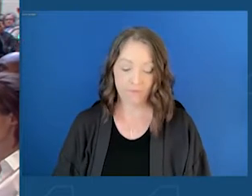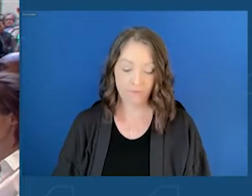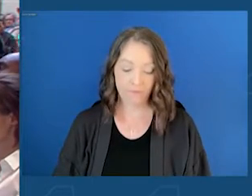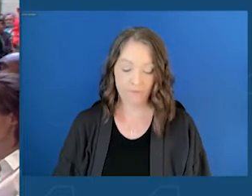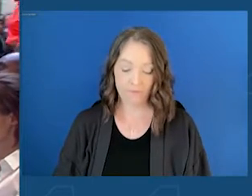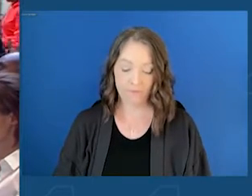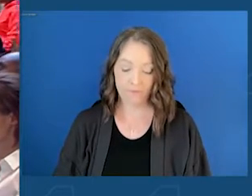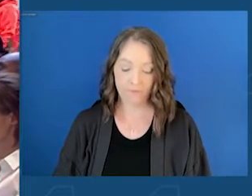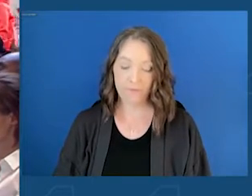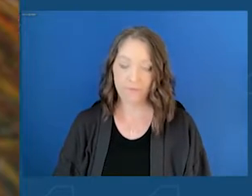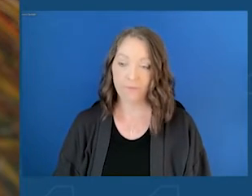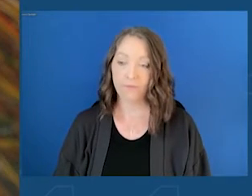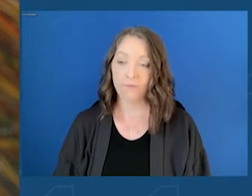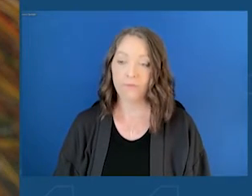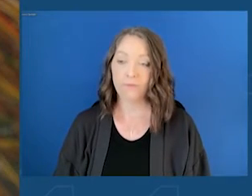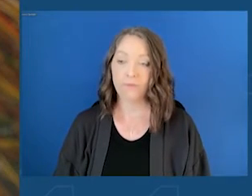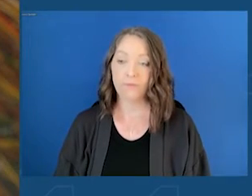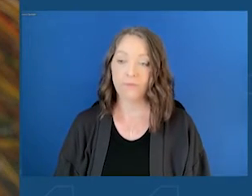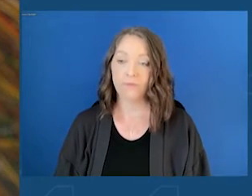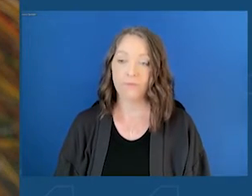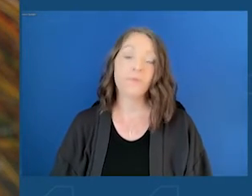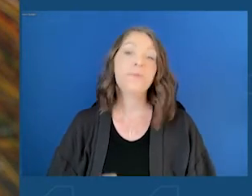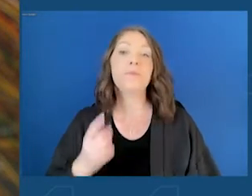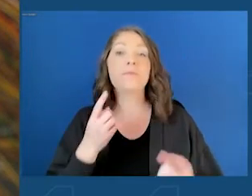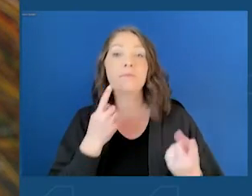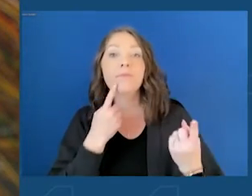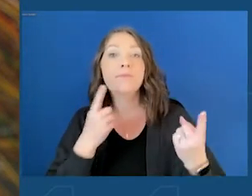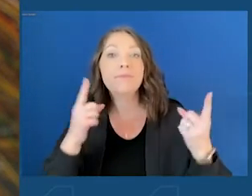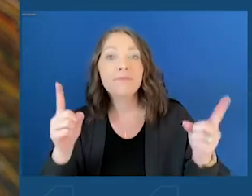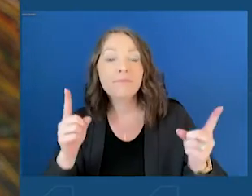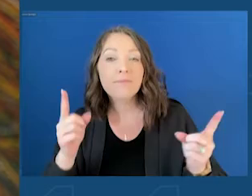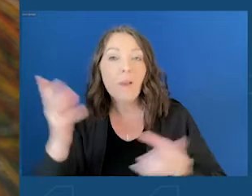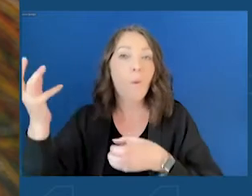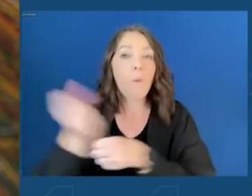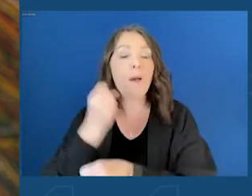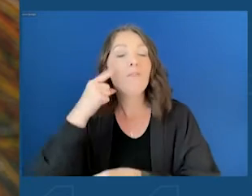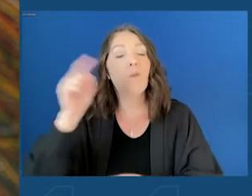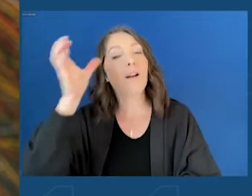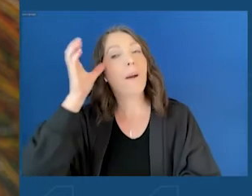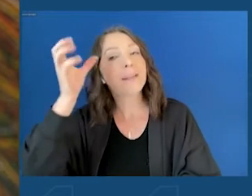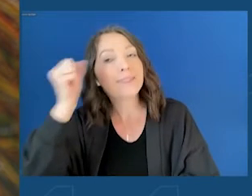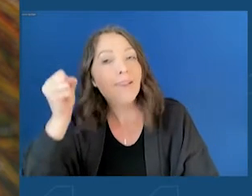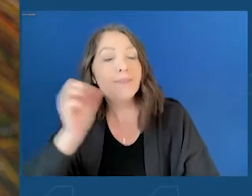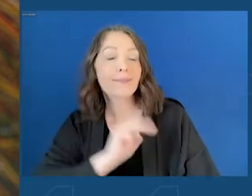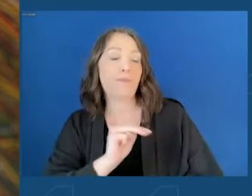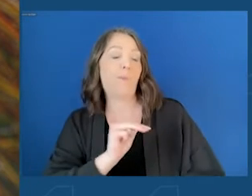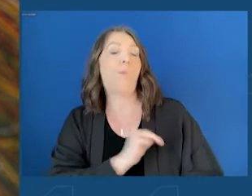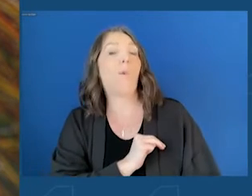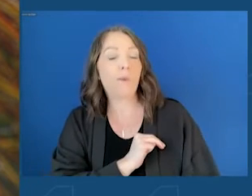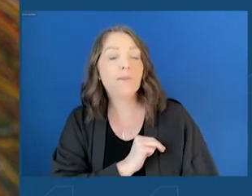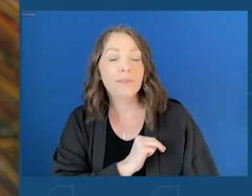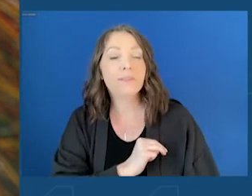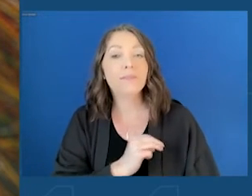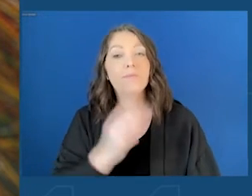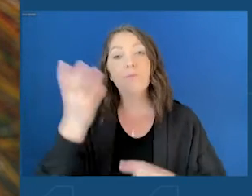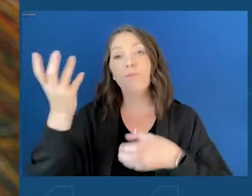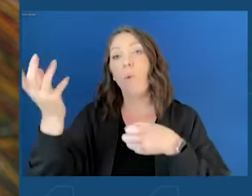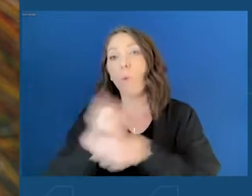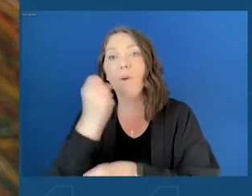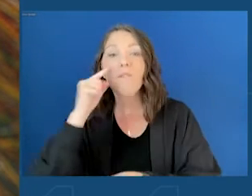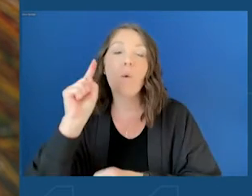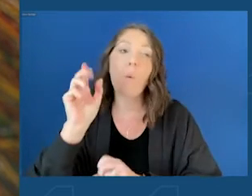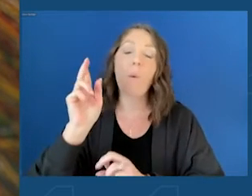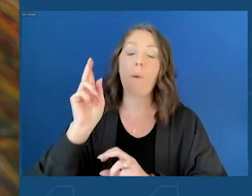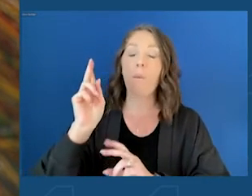It's a victory for common sense and moral decency. It's a victory for anyone who believes